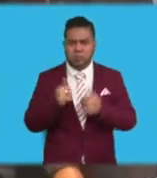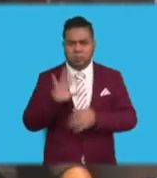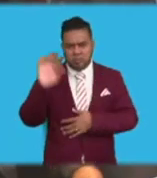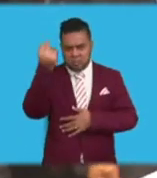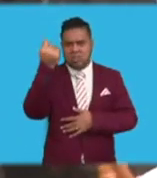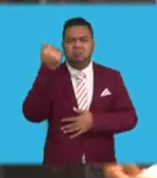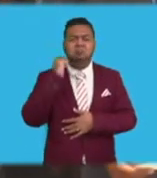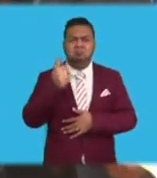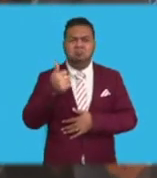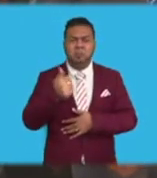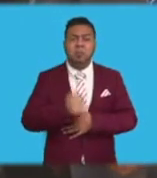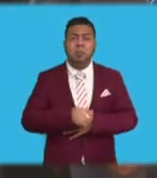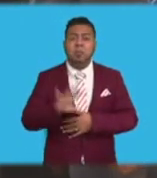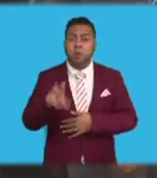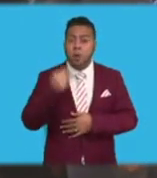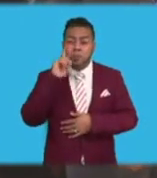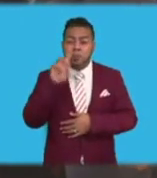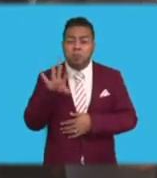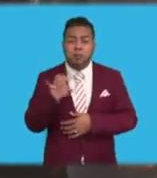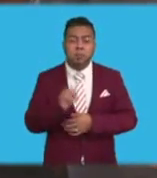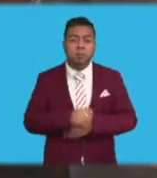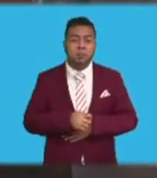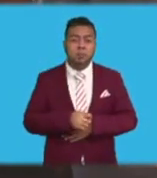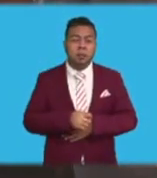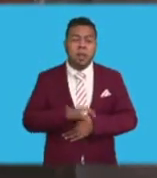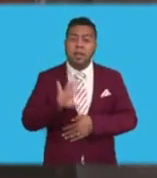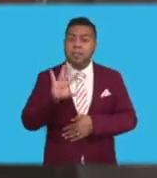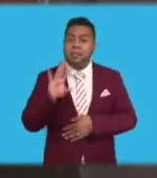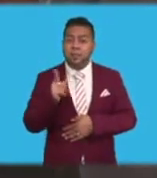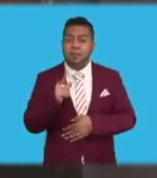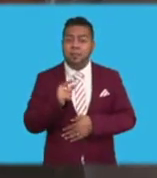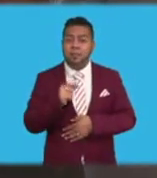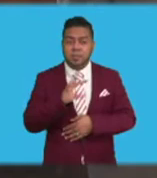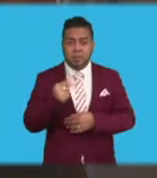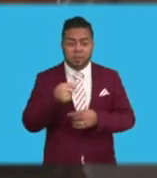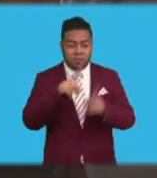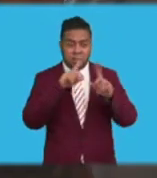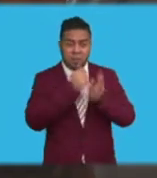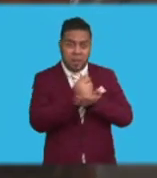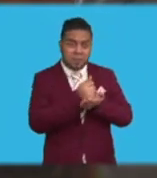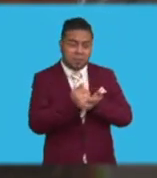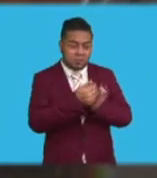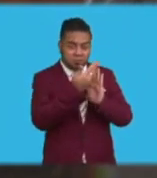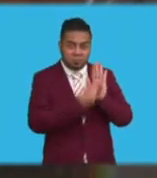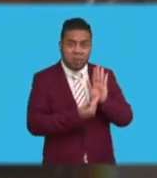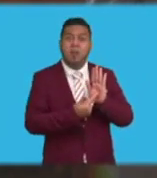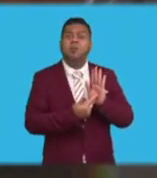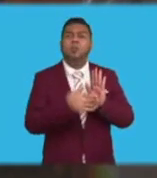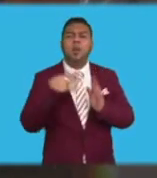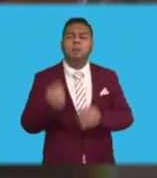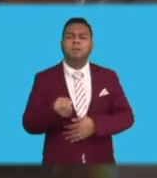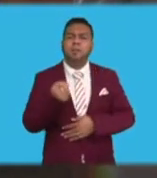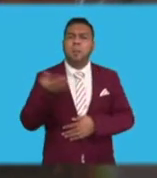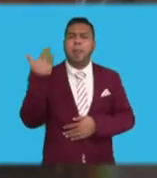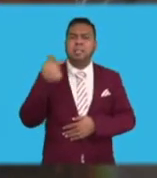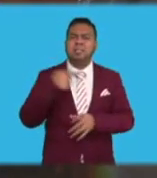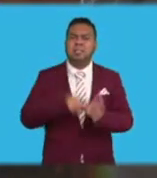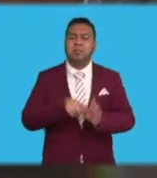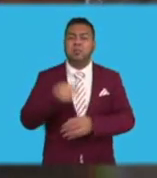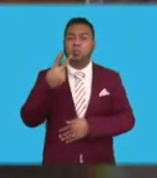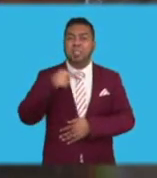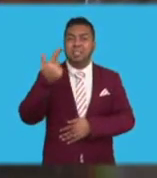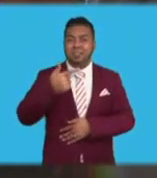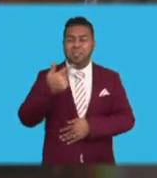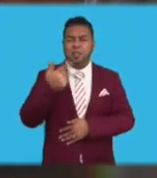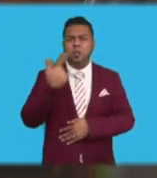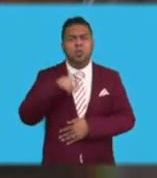I was just looking at also at some of the figures that we have for last year, for 2017. We noticed that a number of cases that